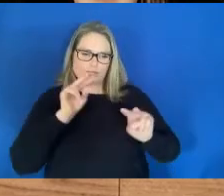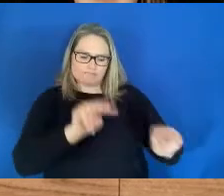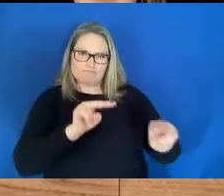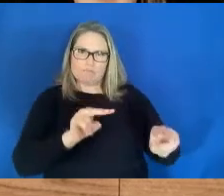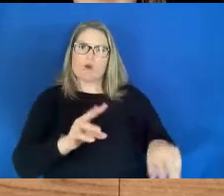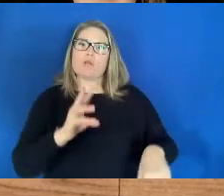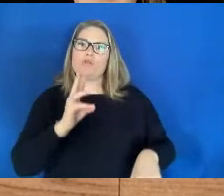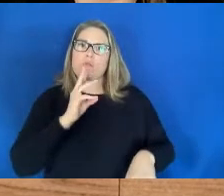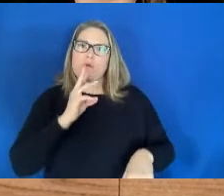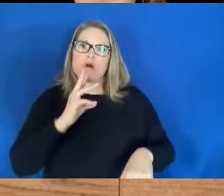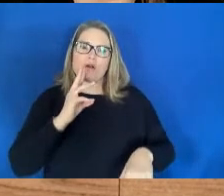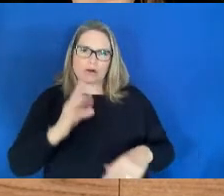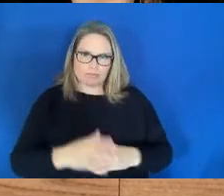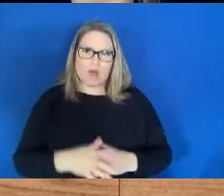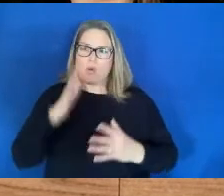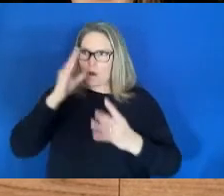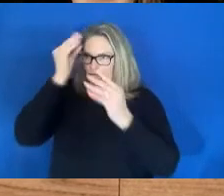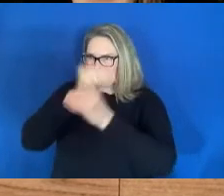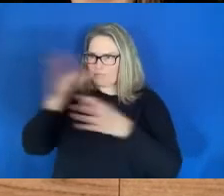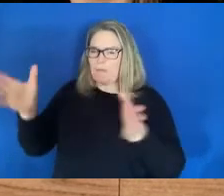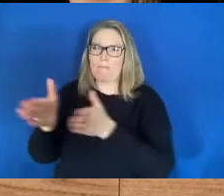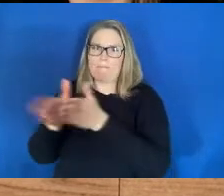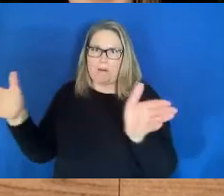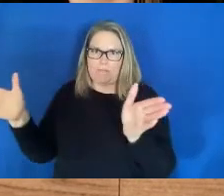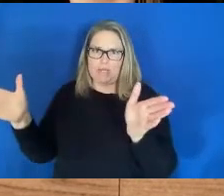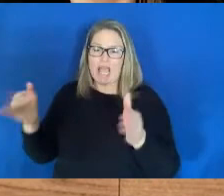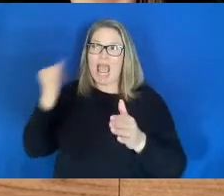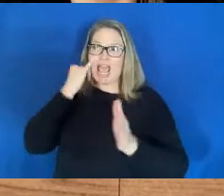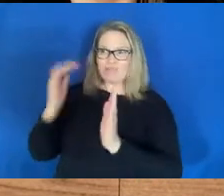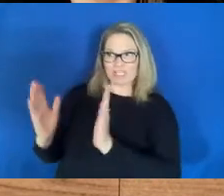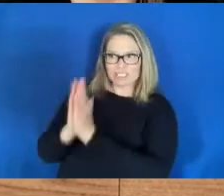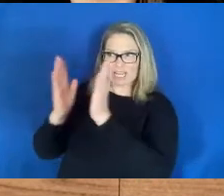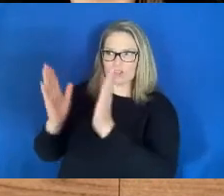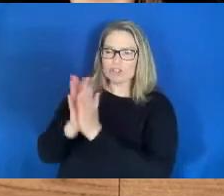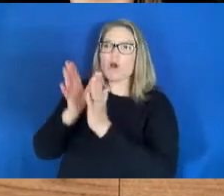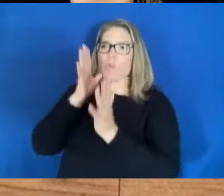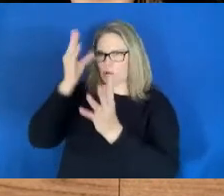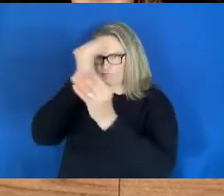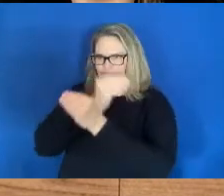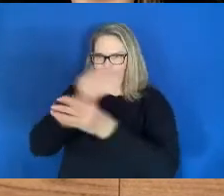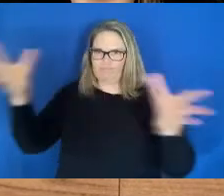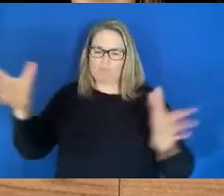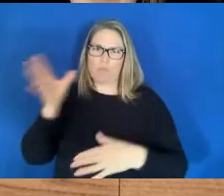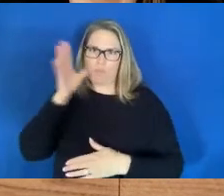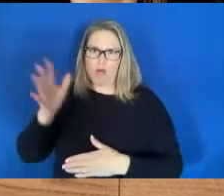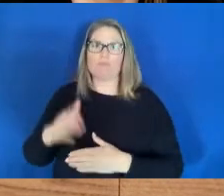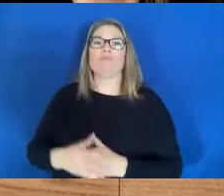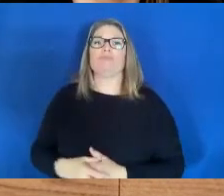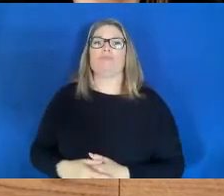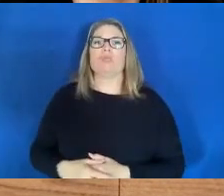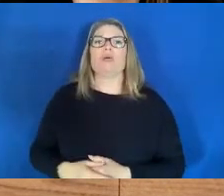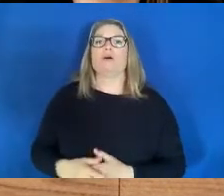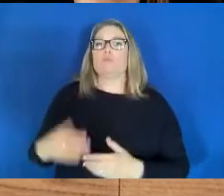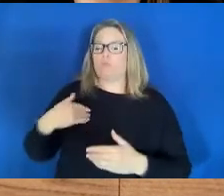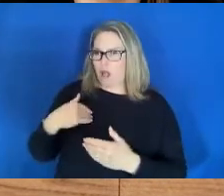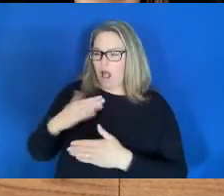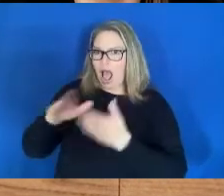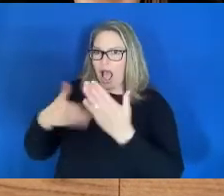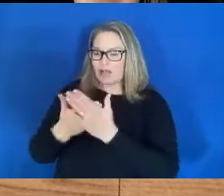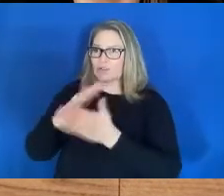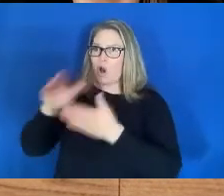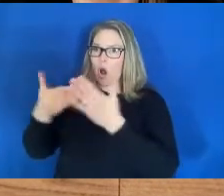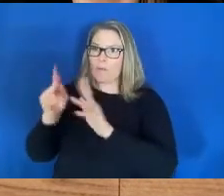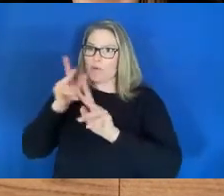public will be then informed of the potential risks. We encourage all New Brunswickers to visit the Riverwatch